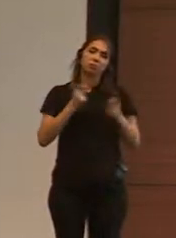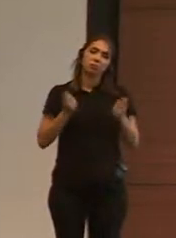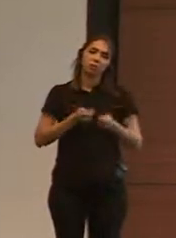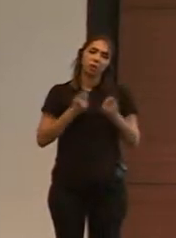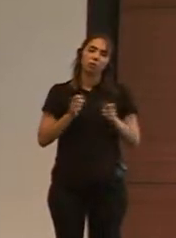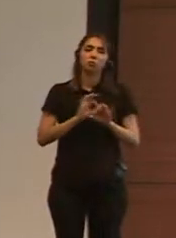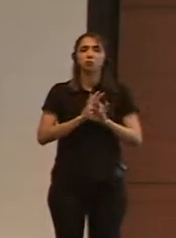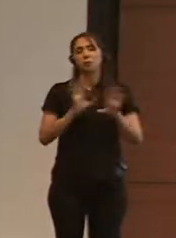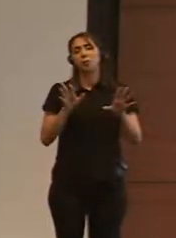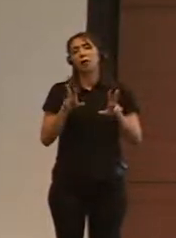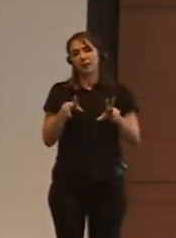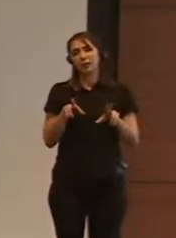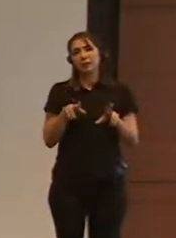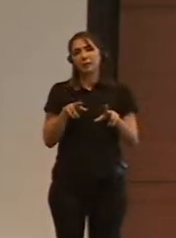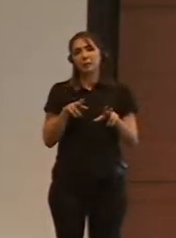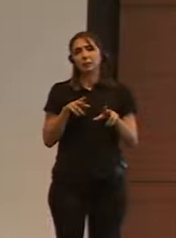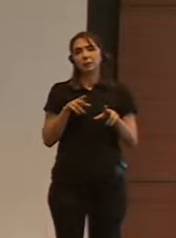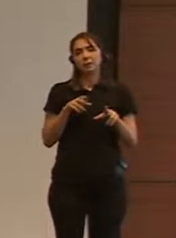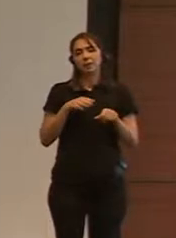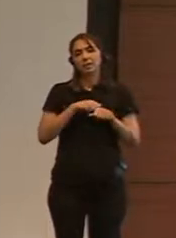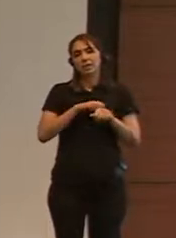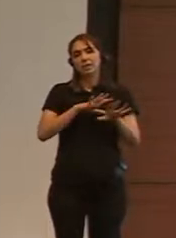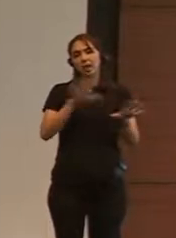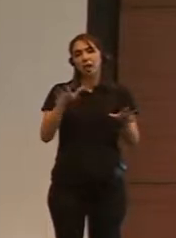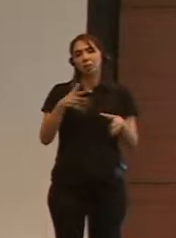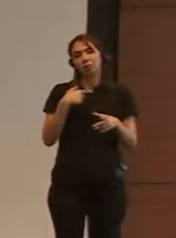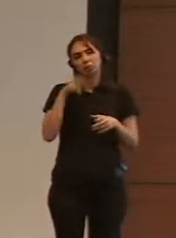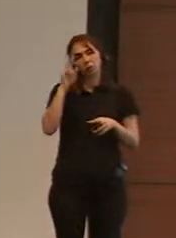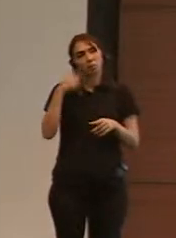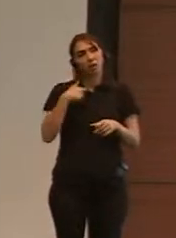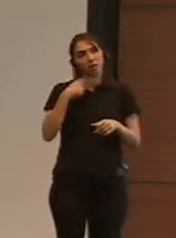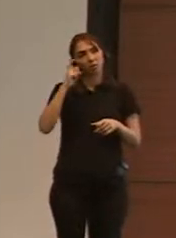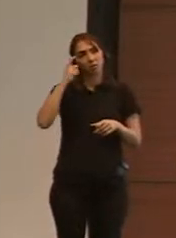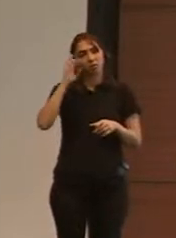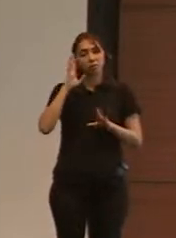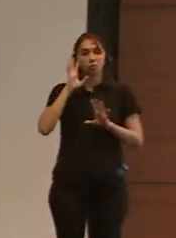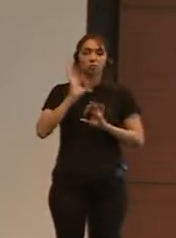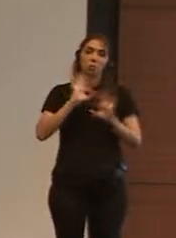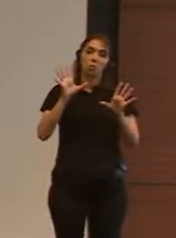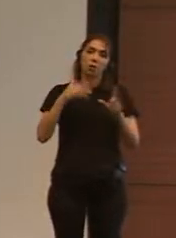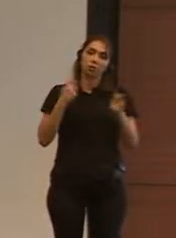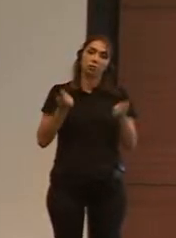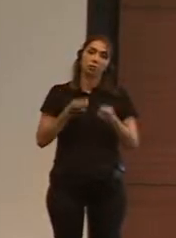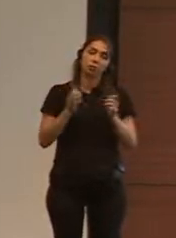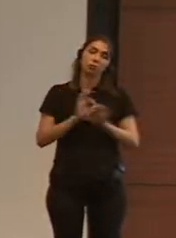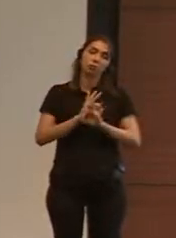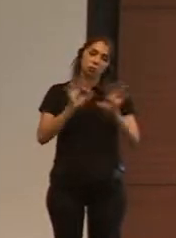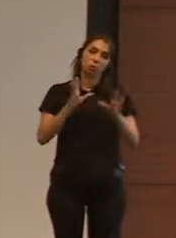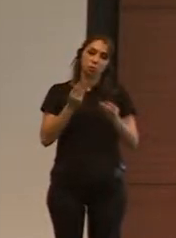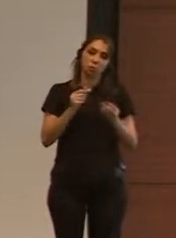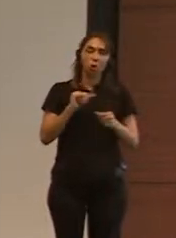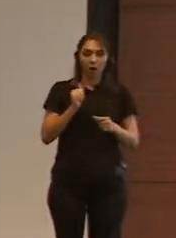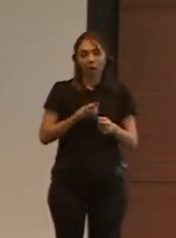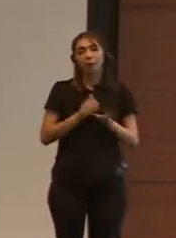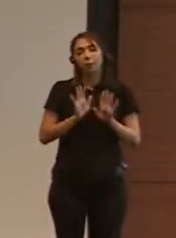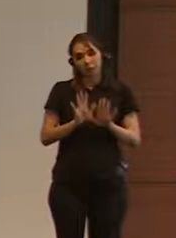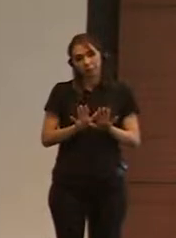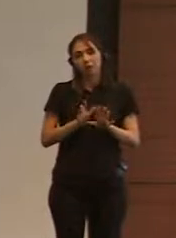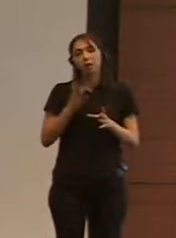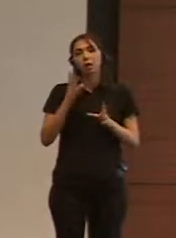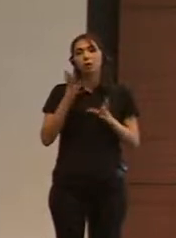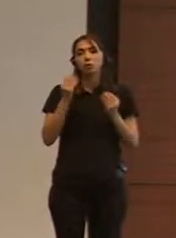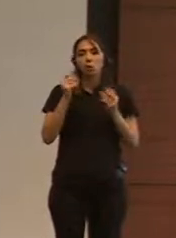talks about being smart or being industries or hardworking of course it is very